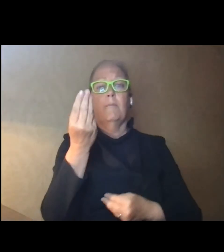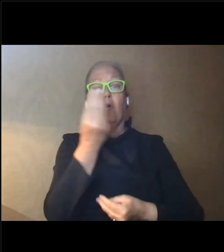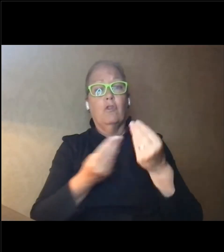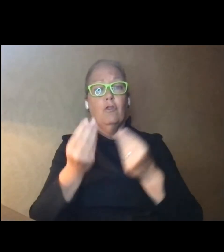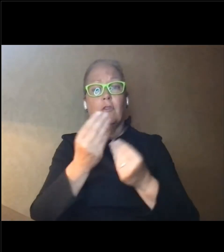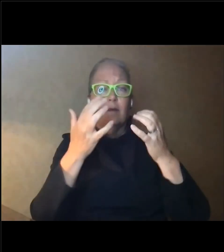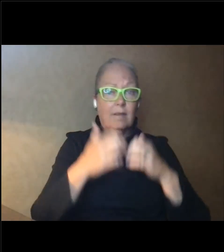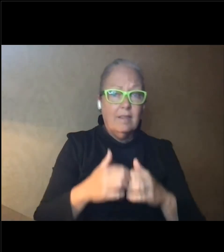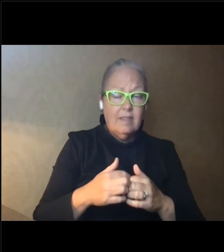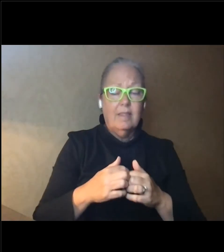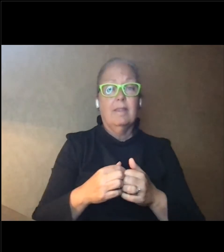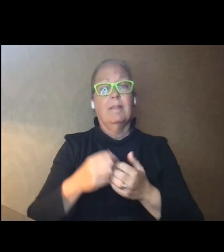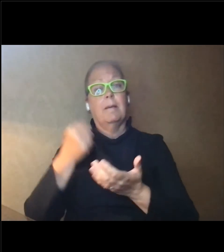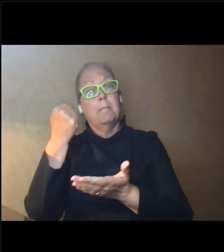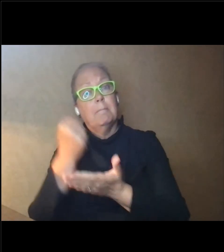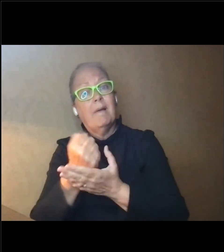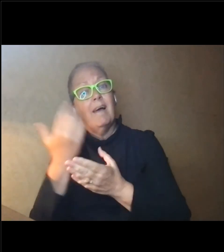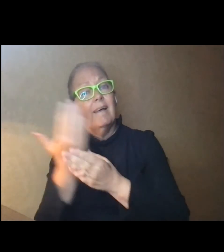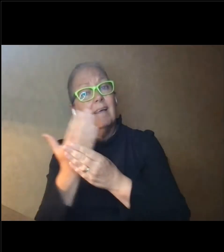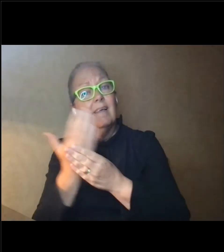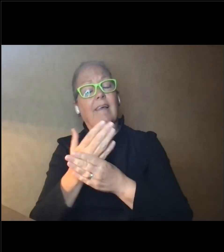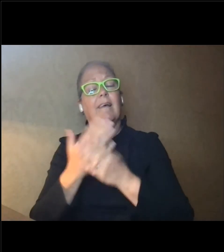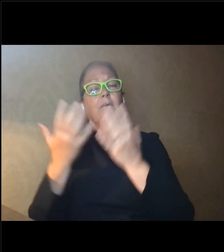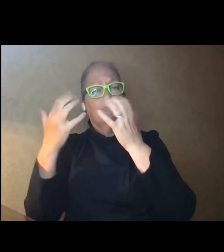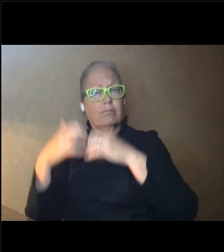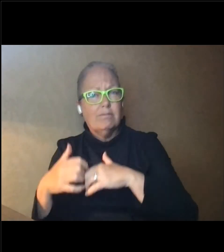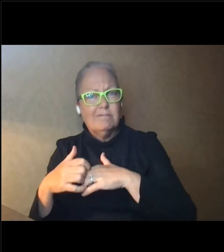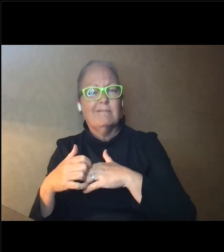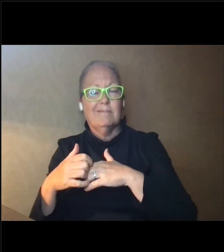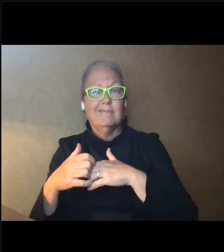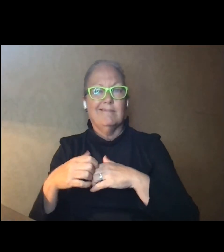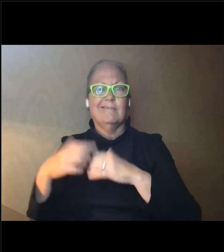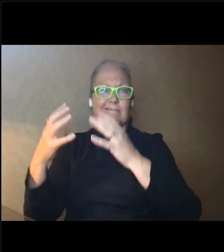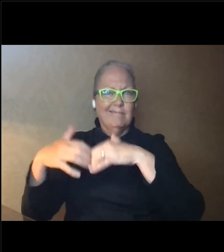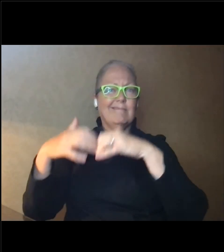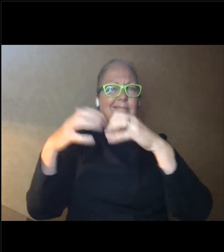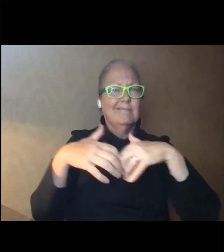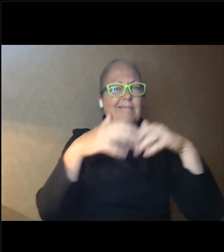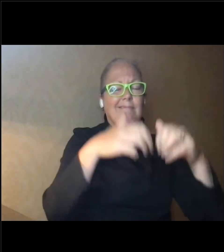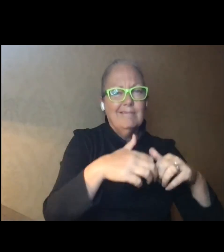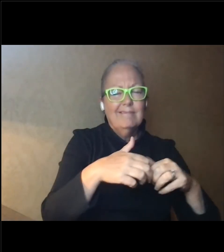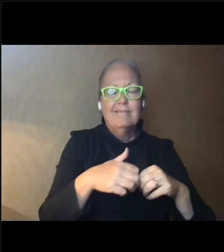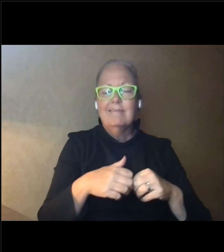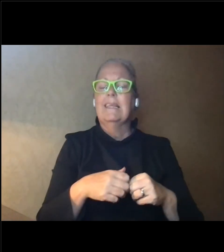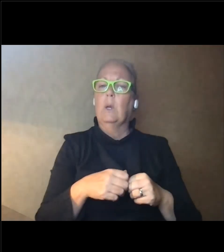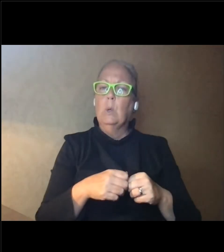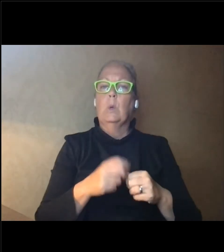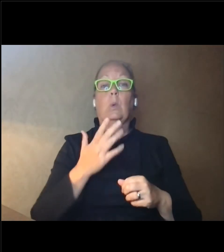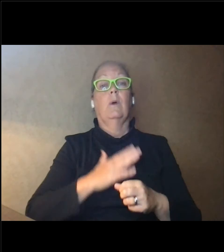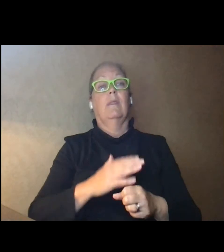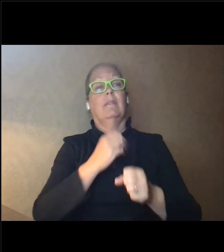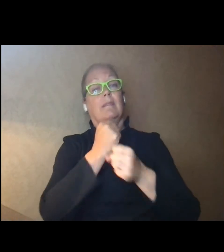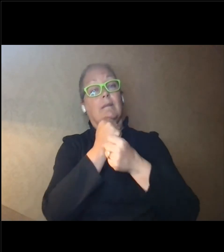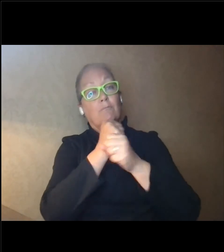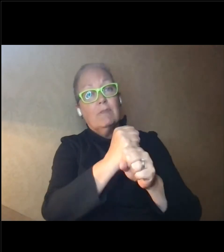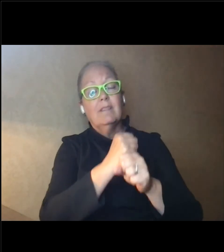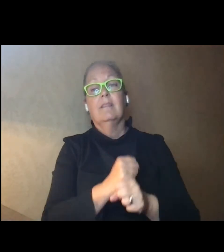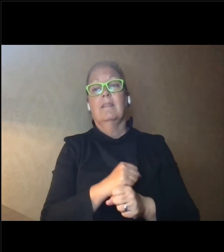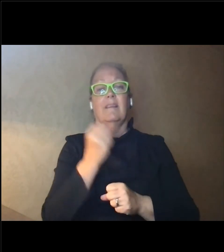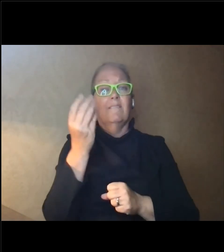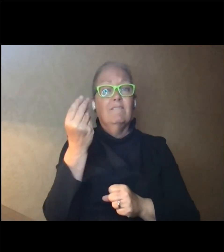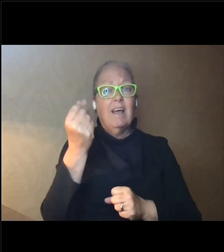system, which of course bears a lot of protection and security issues, financial issues,